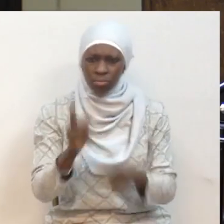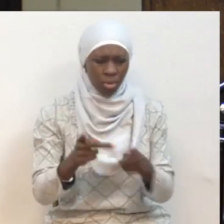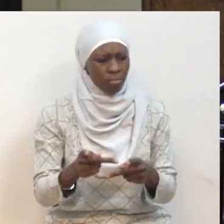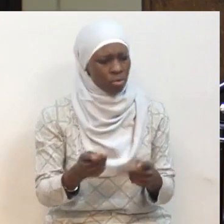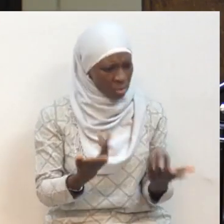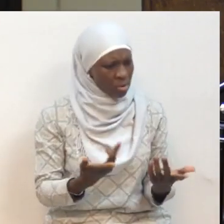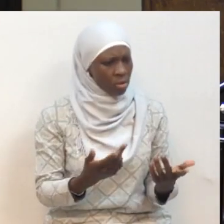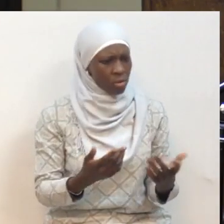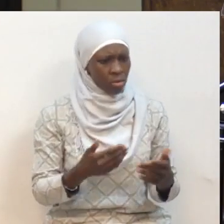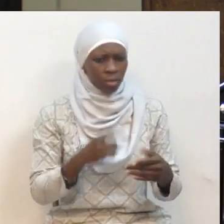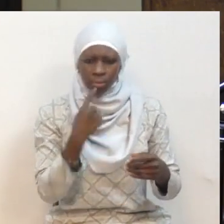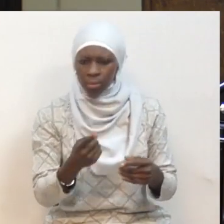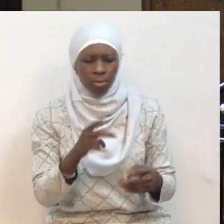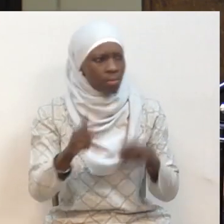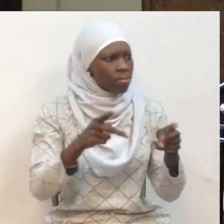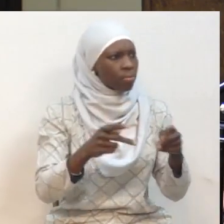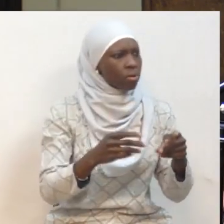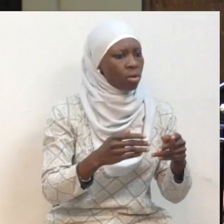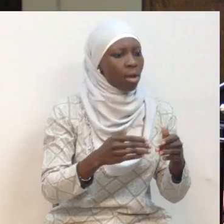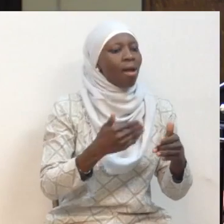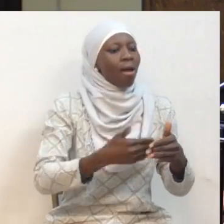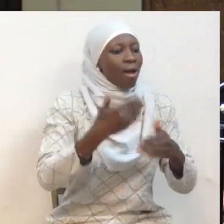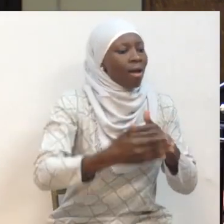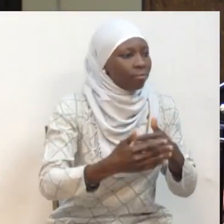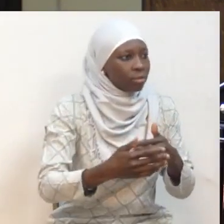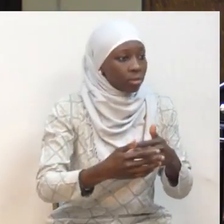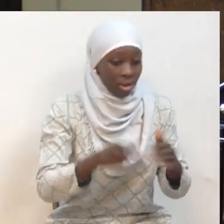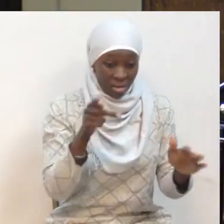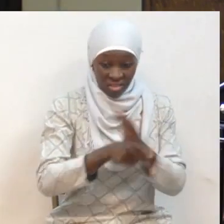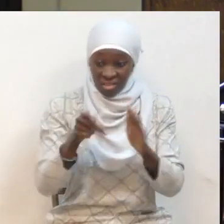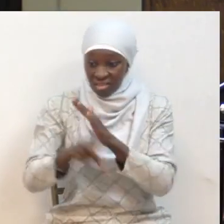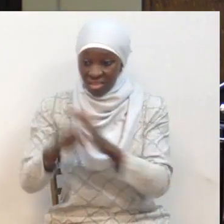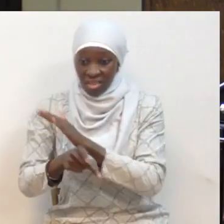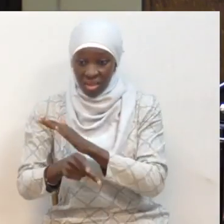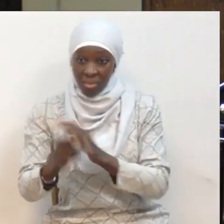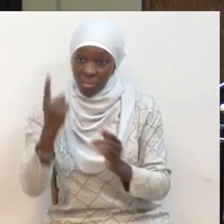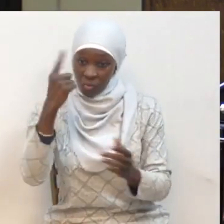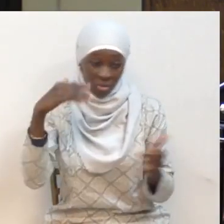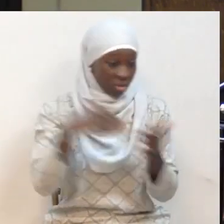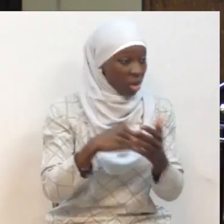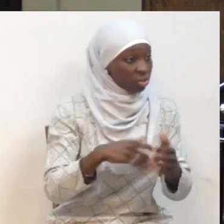you, I'm gonna run election? Who's gonna say no?